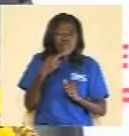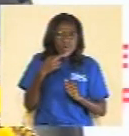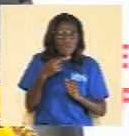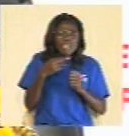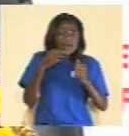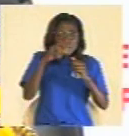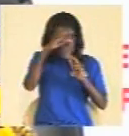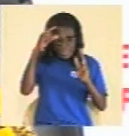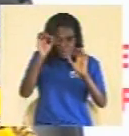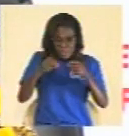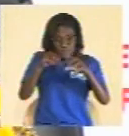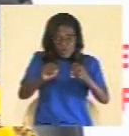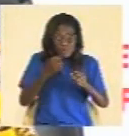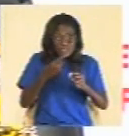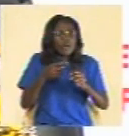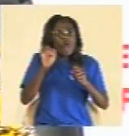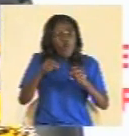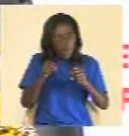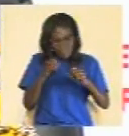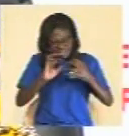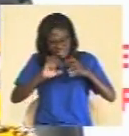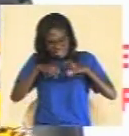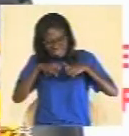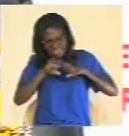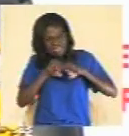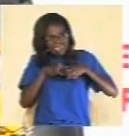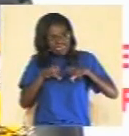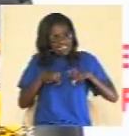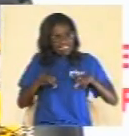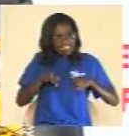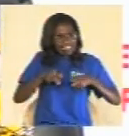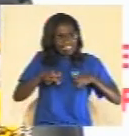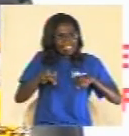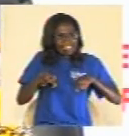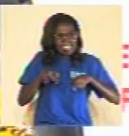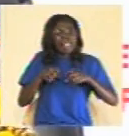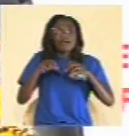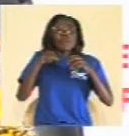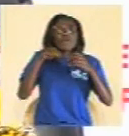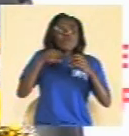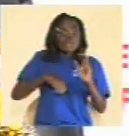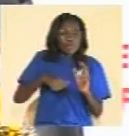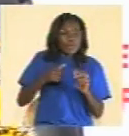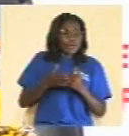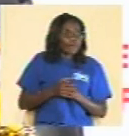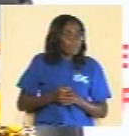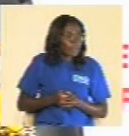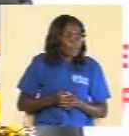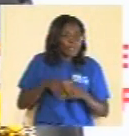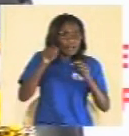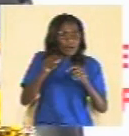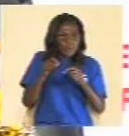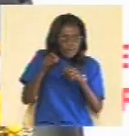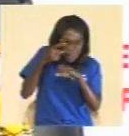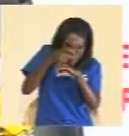diagnostic test that you can do, you can actually take part of the skin from the patient, you send it to the laboratory, and then they look under the